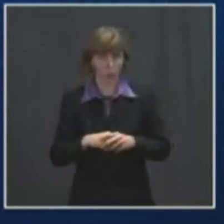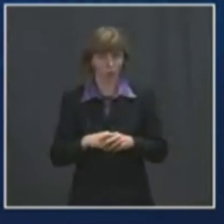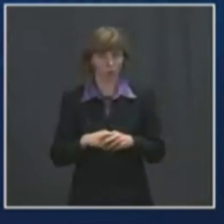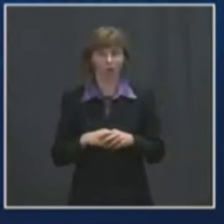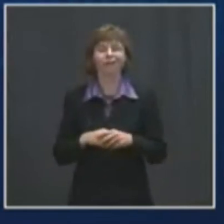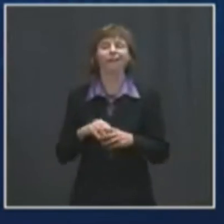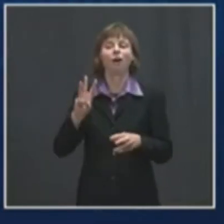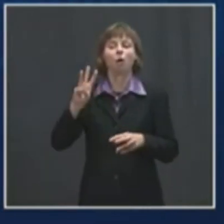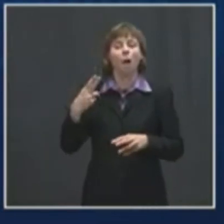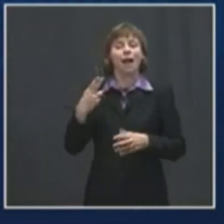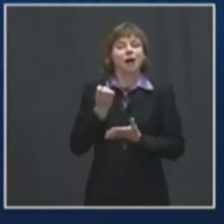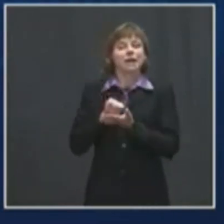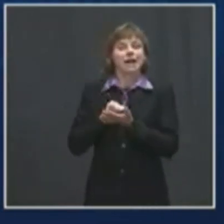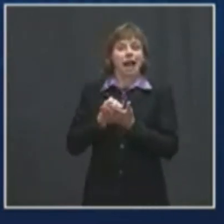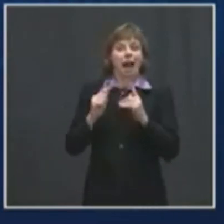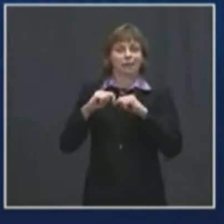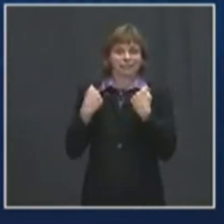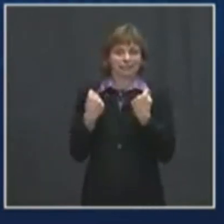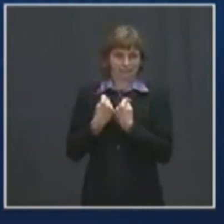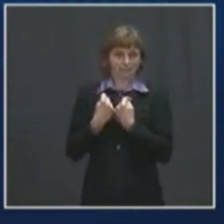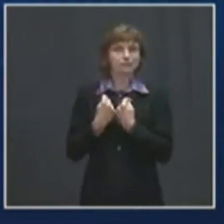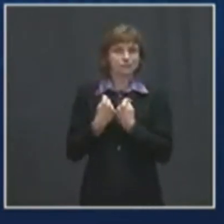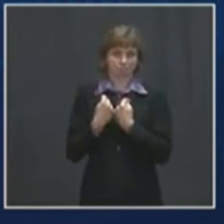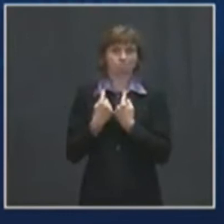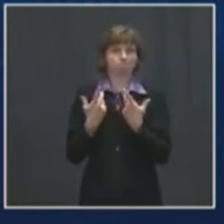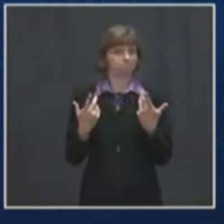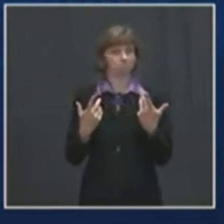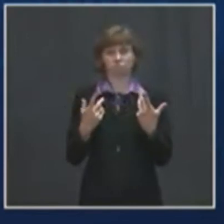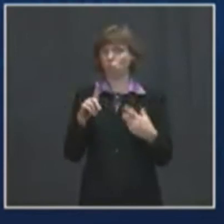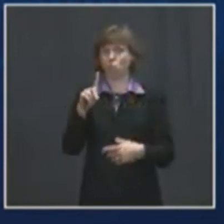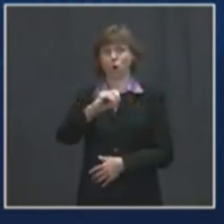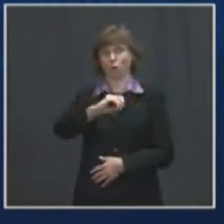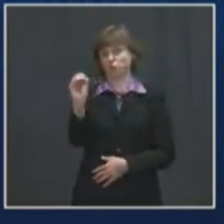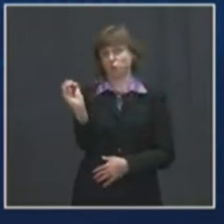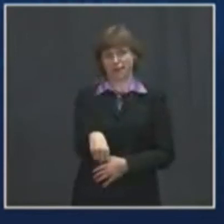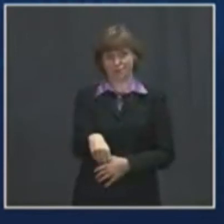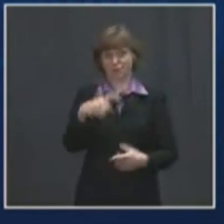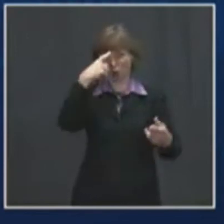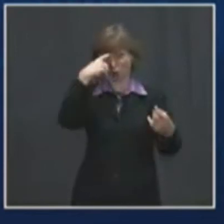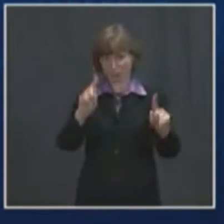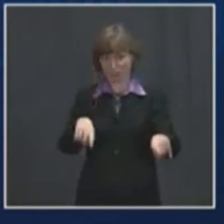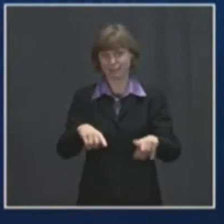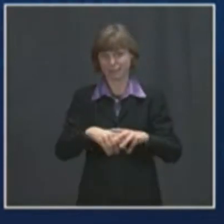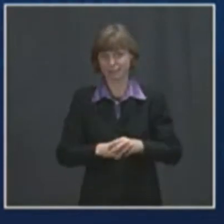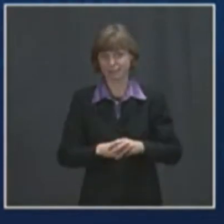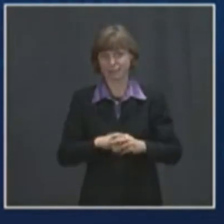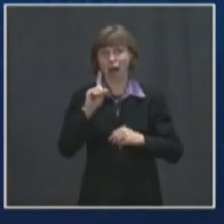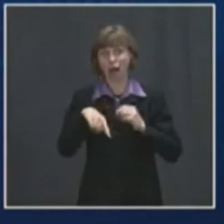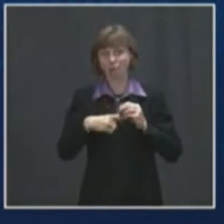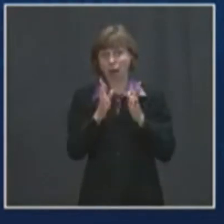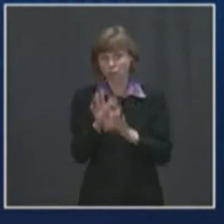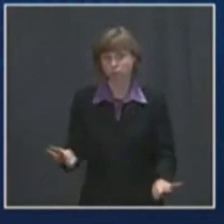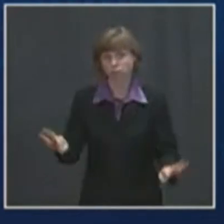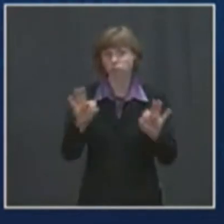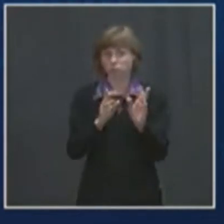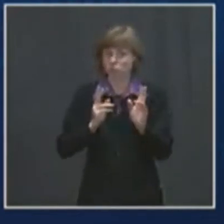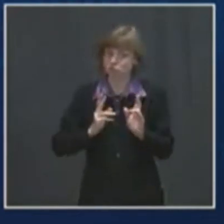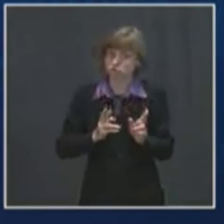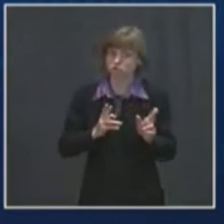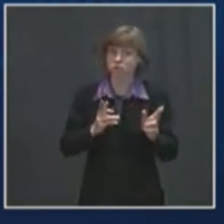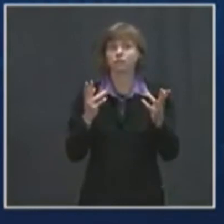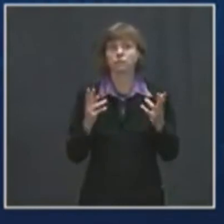House economic team is in complete consensus on the urgency of the need